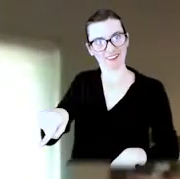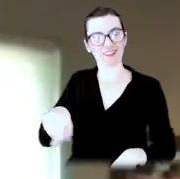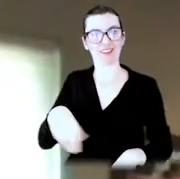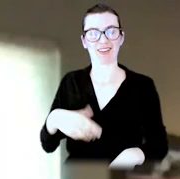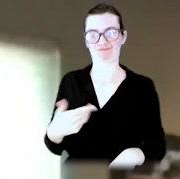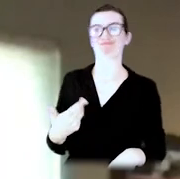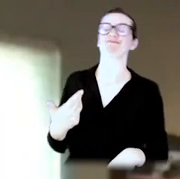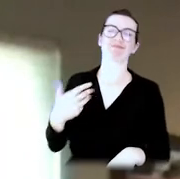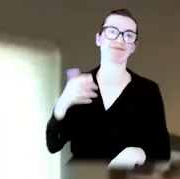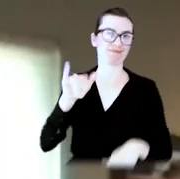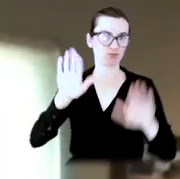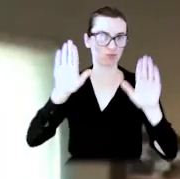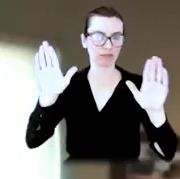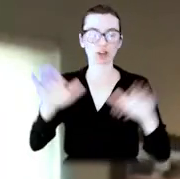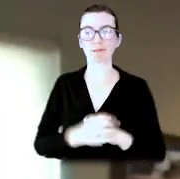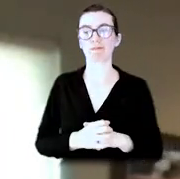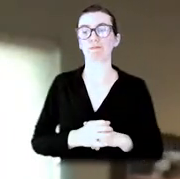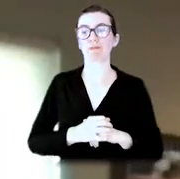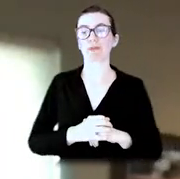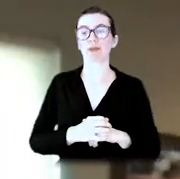wonderful. And she,